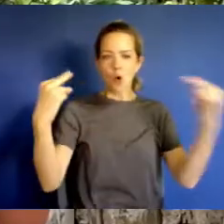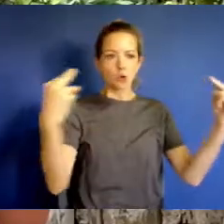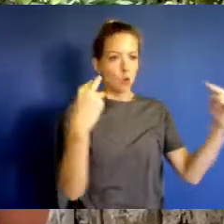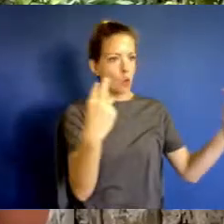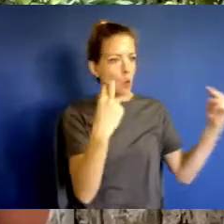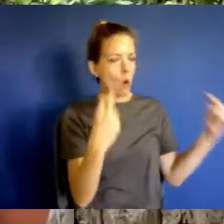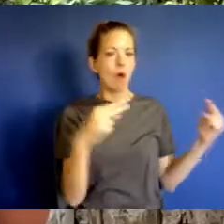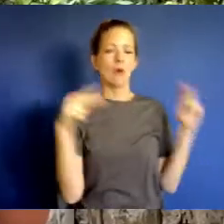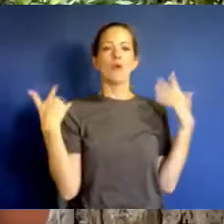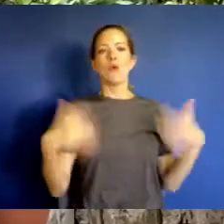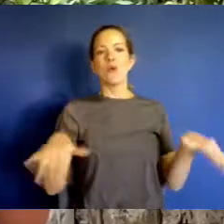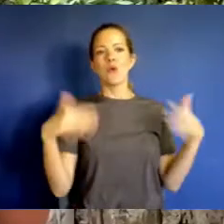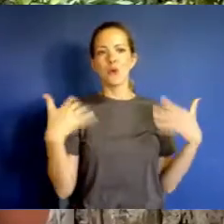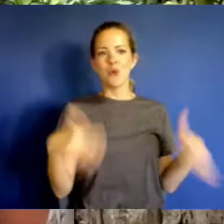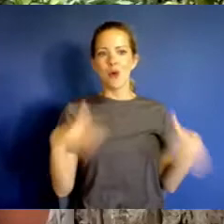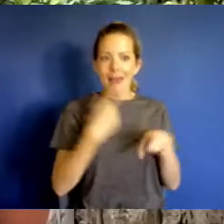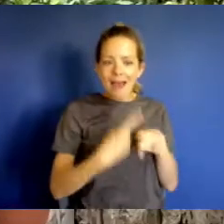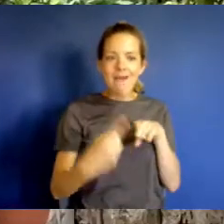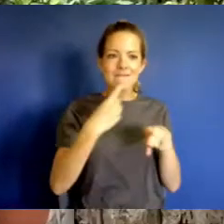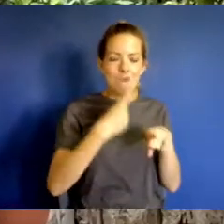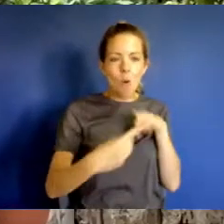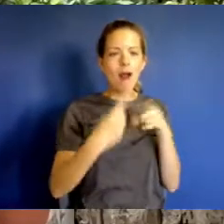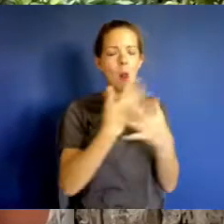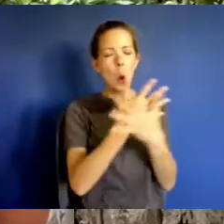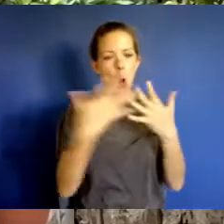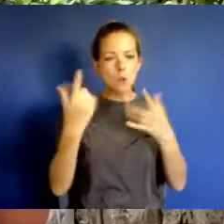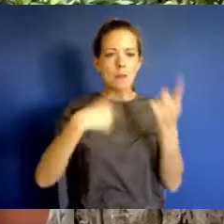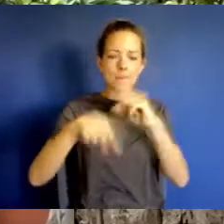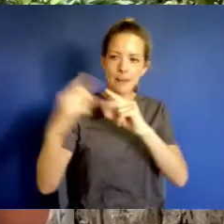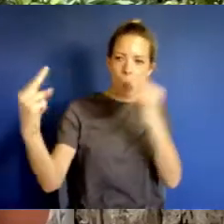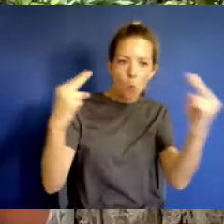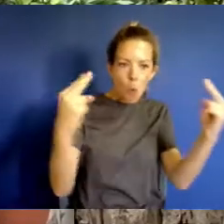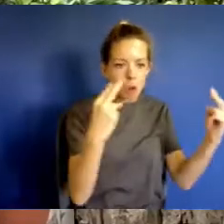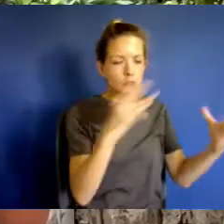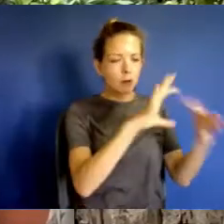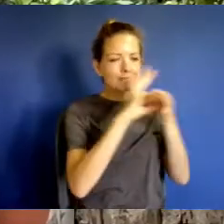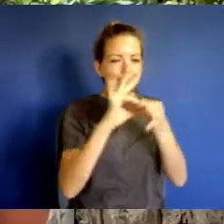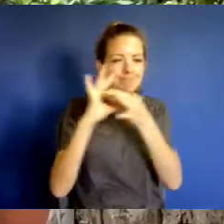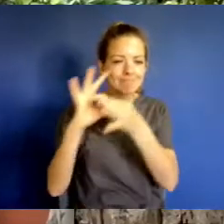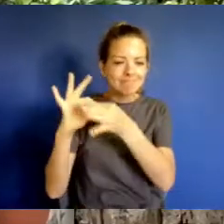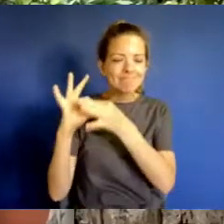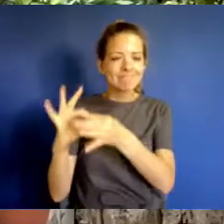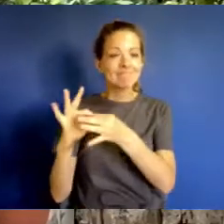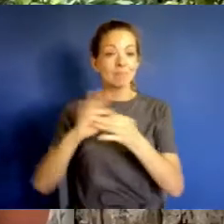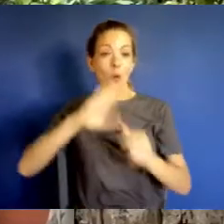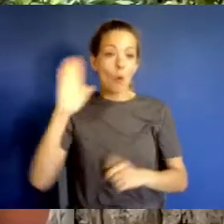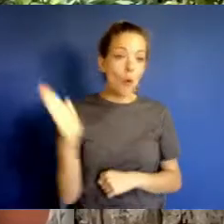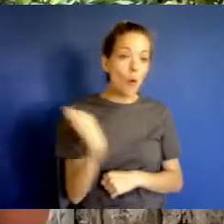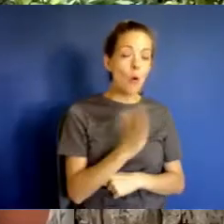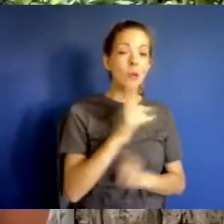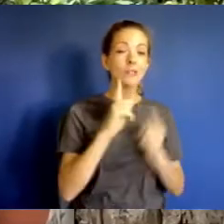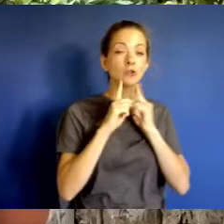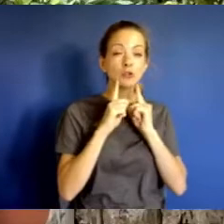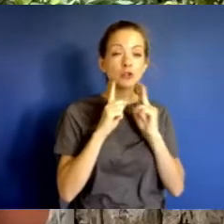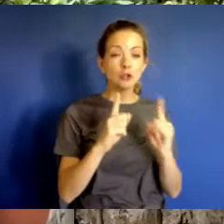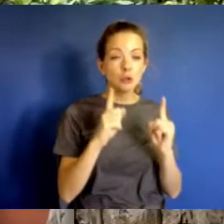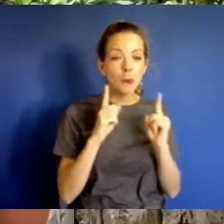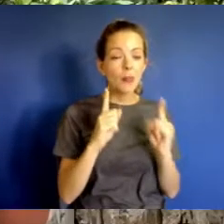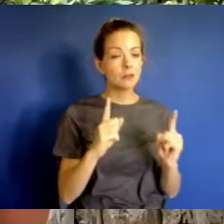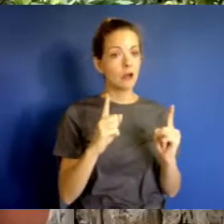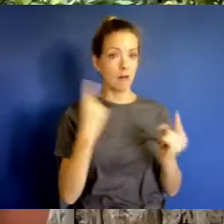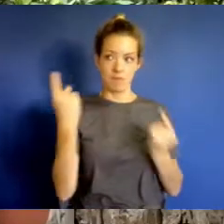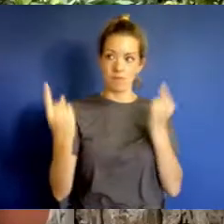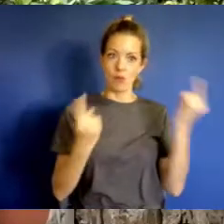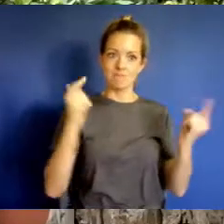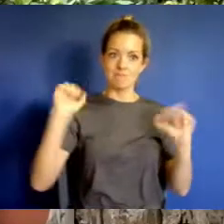tuning into our classes each week. All of the instructors have had a kind of, again, in a